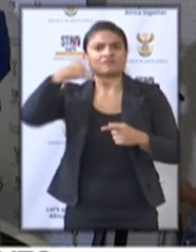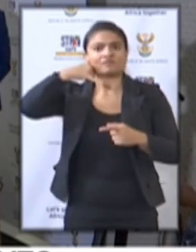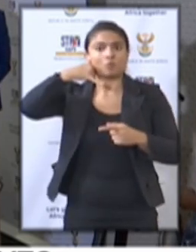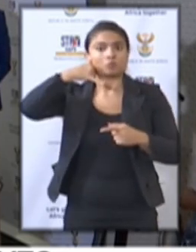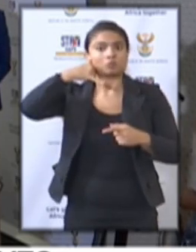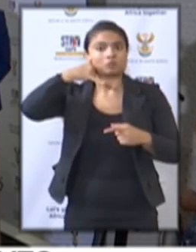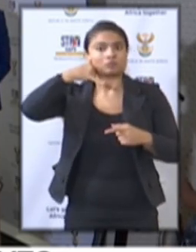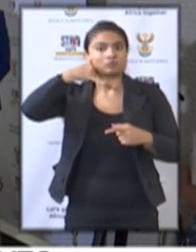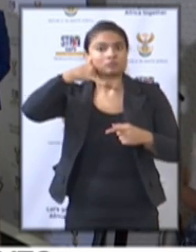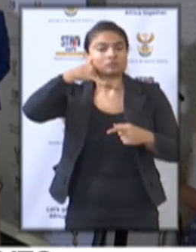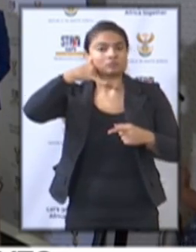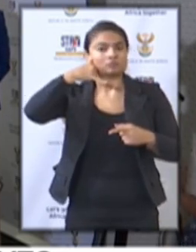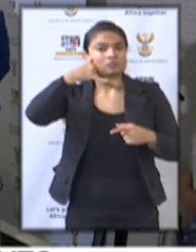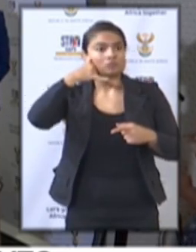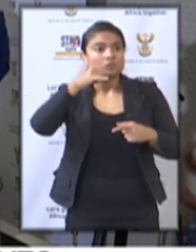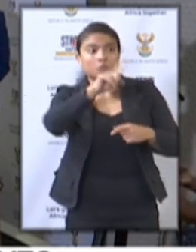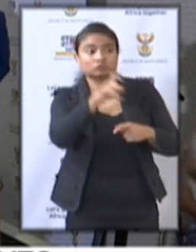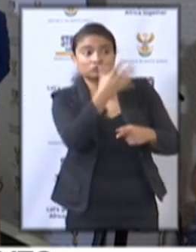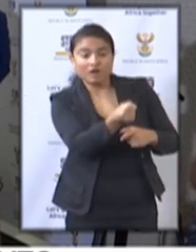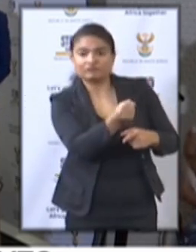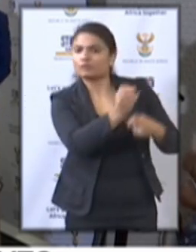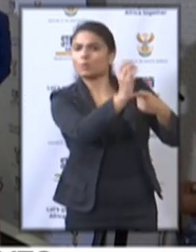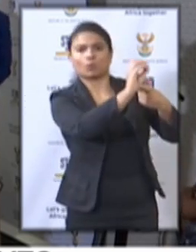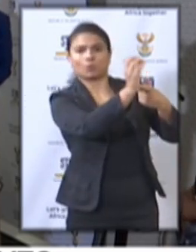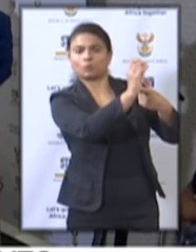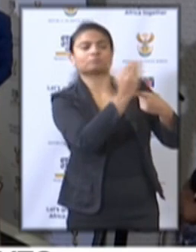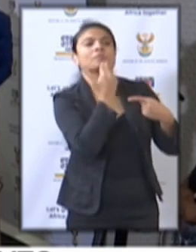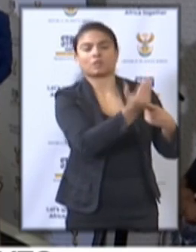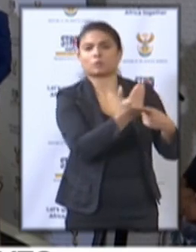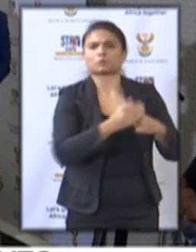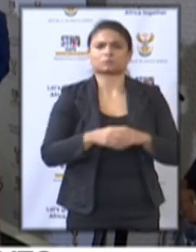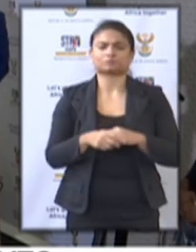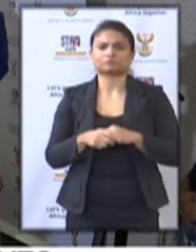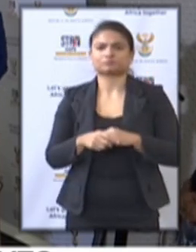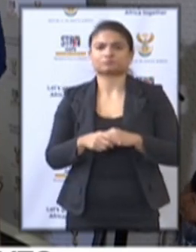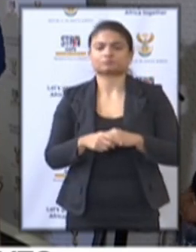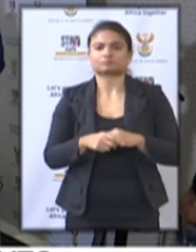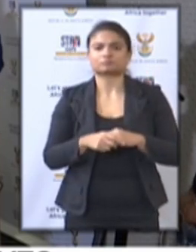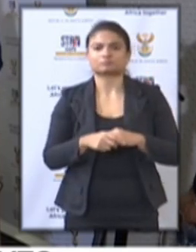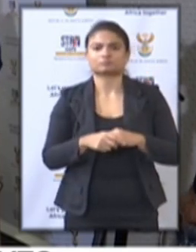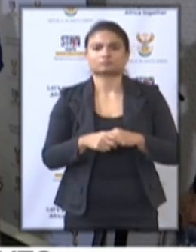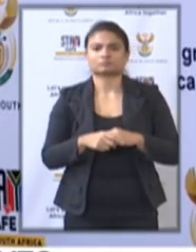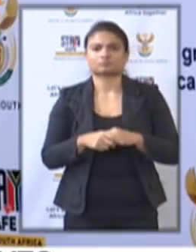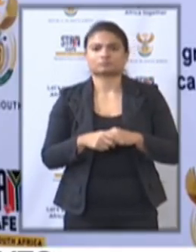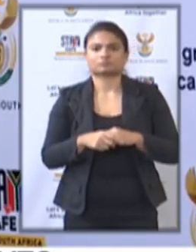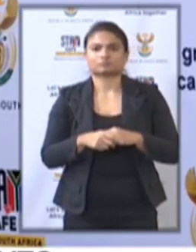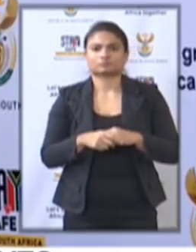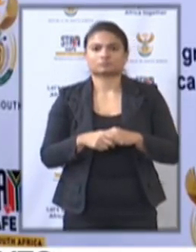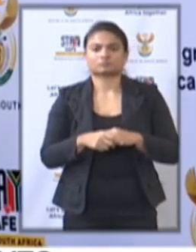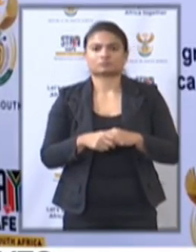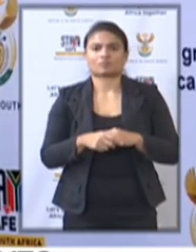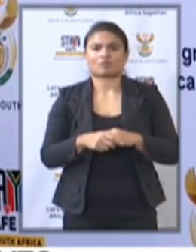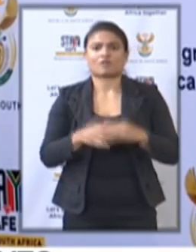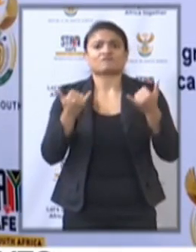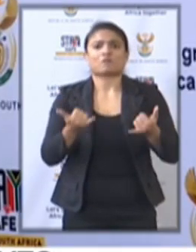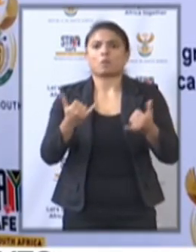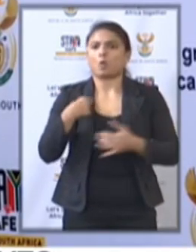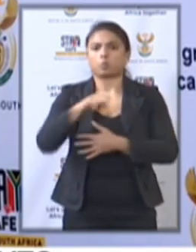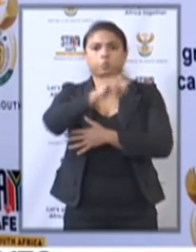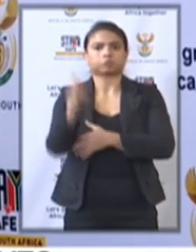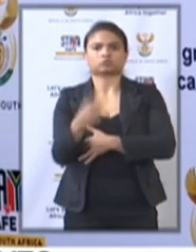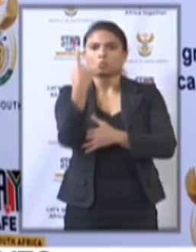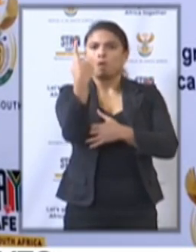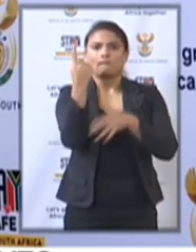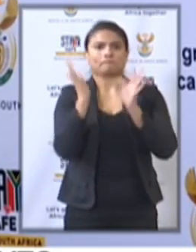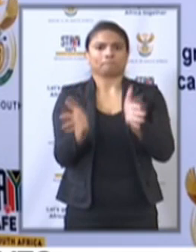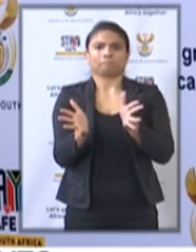questions on the line. Thank you. Thank you very much. For now, we have only one question on the